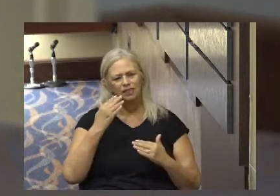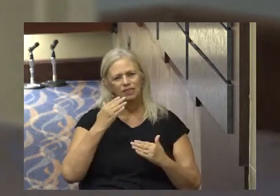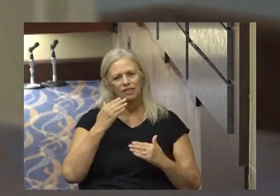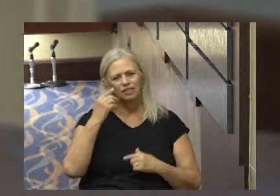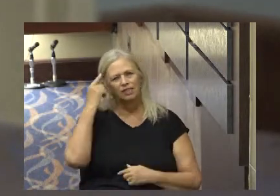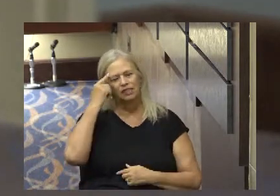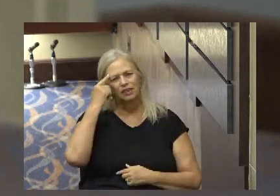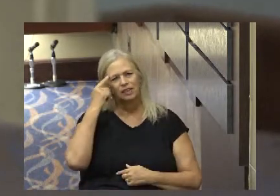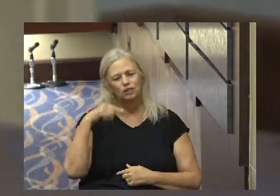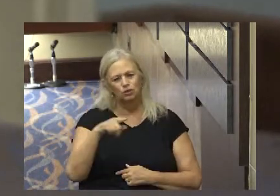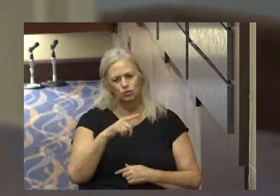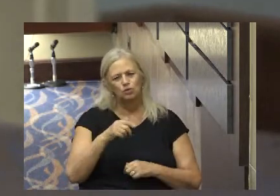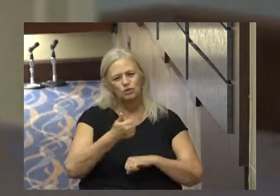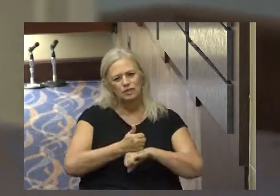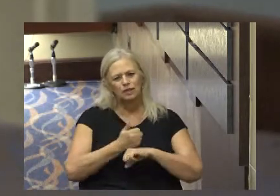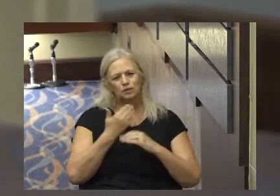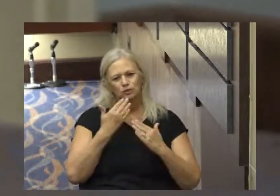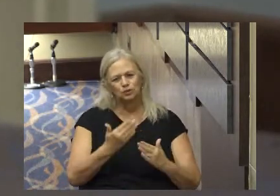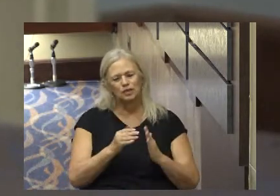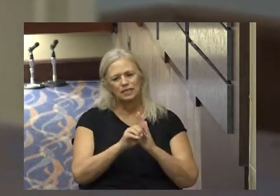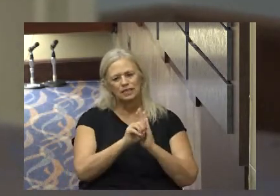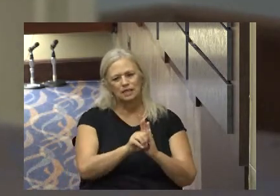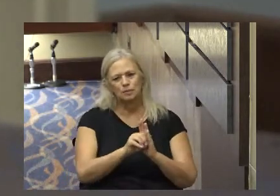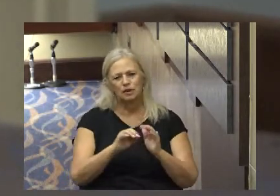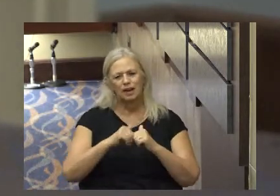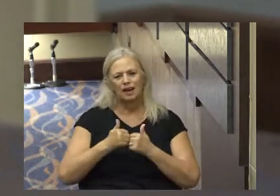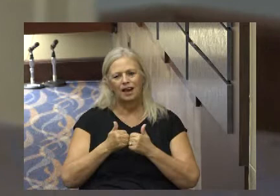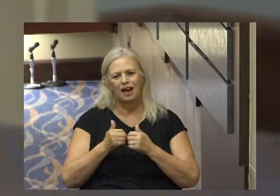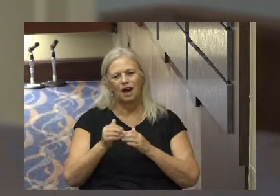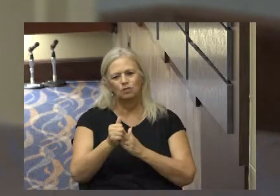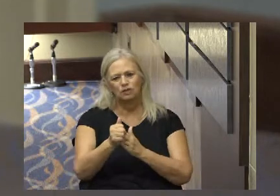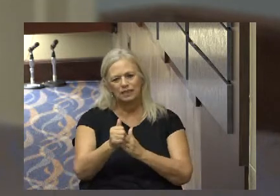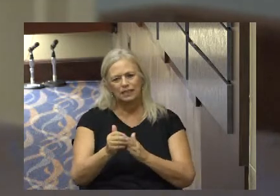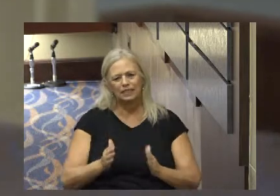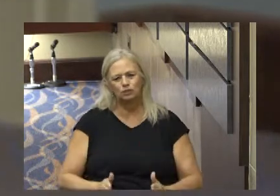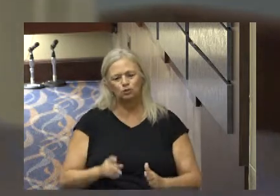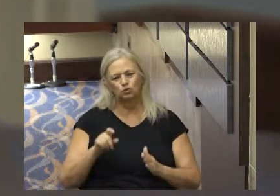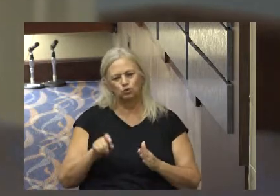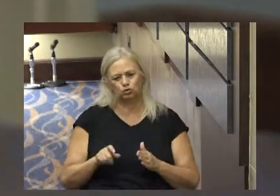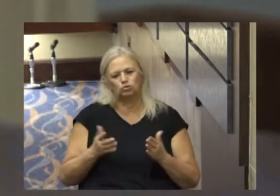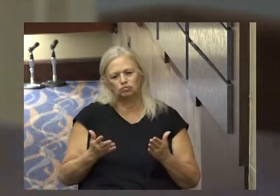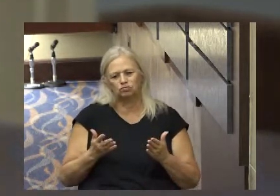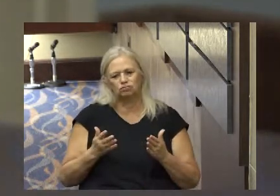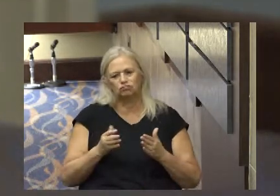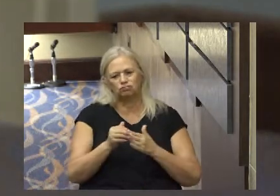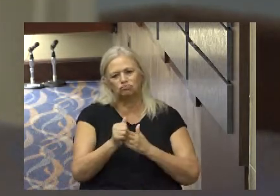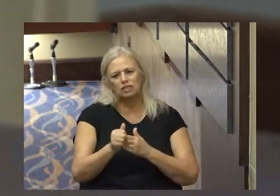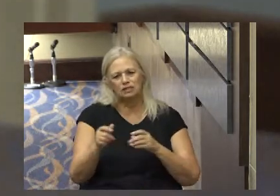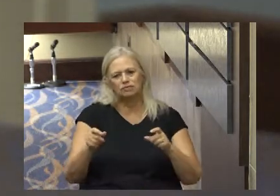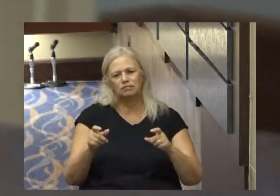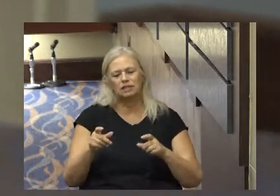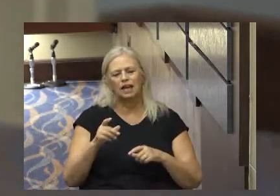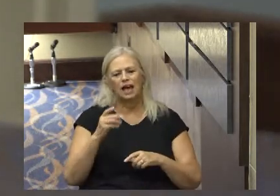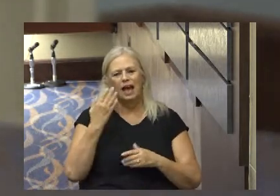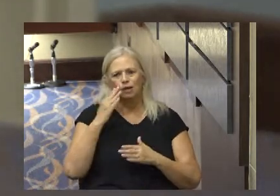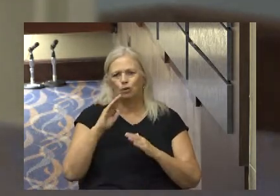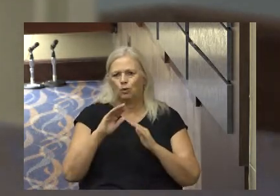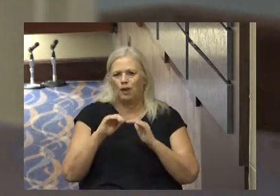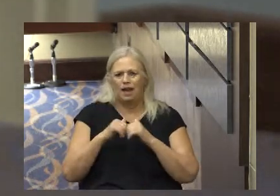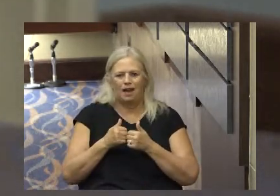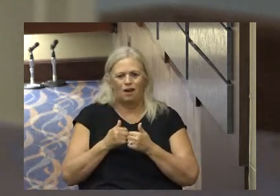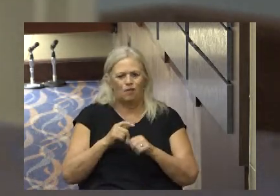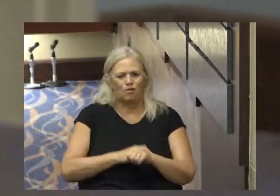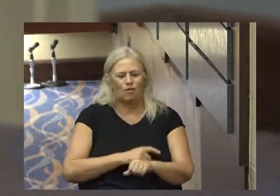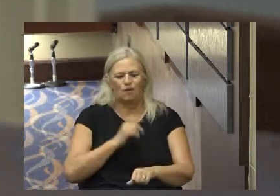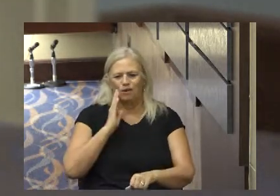at the city for how leaders should lead. I don't have the longer perspective as some council members here,